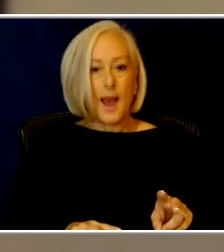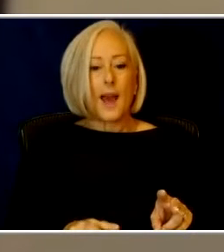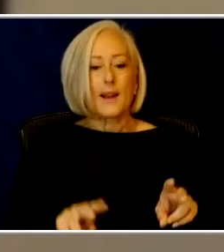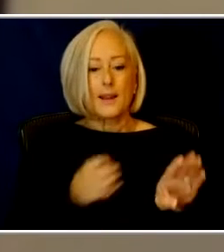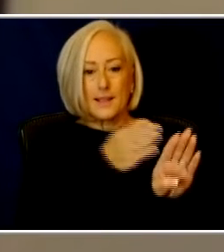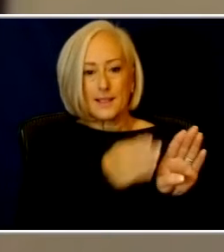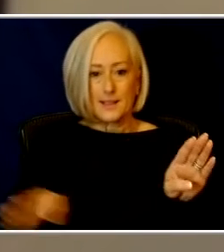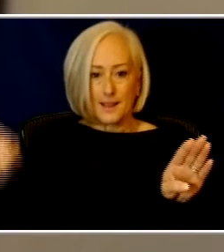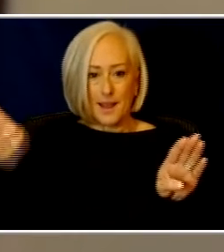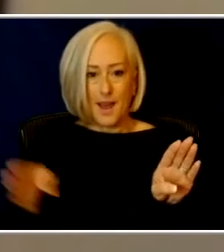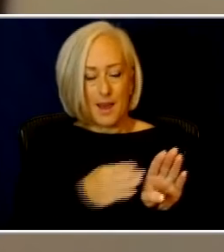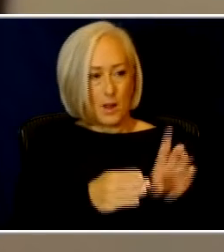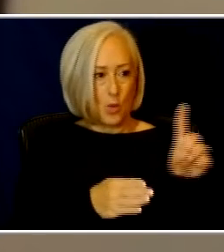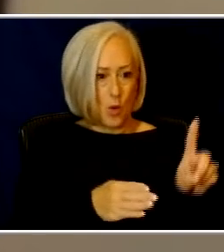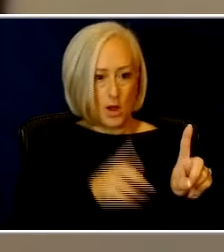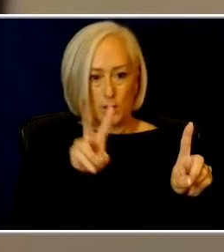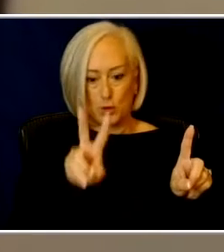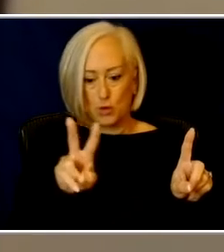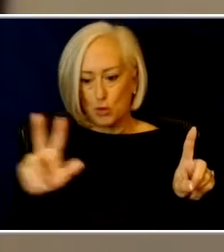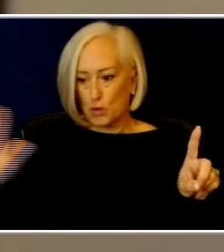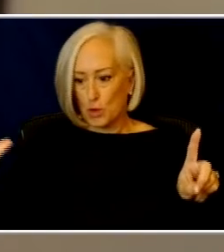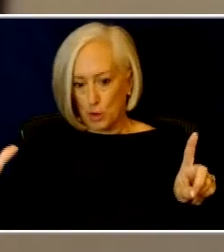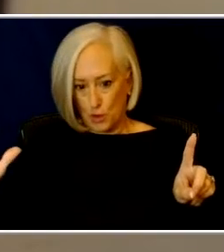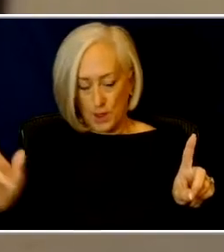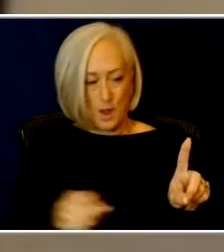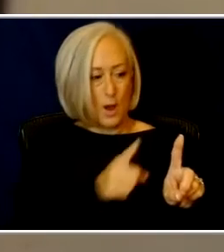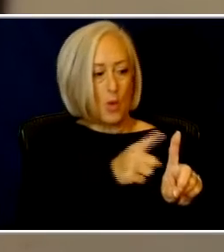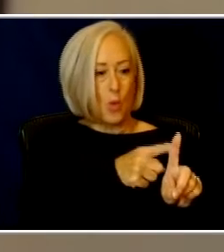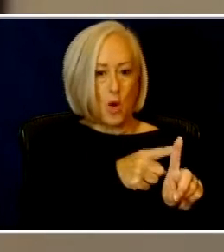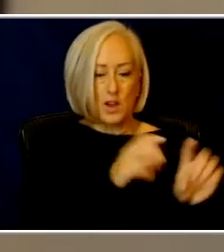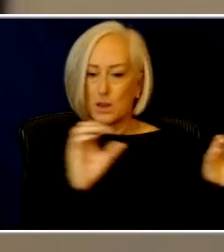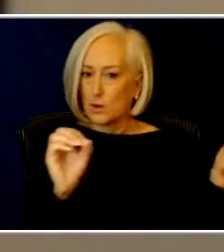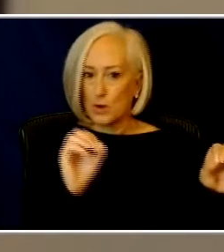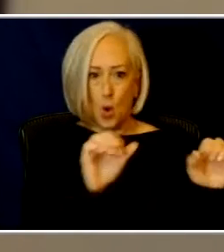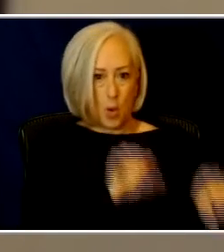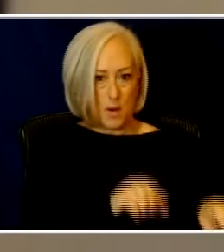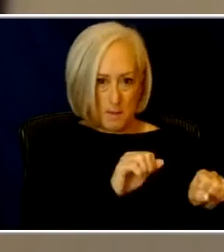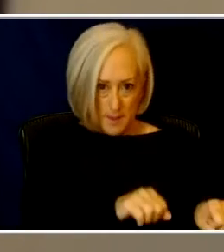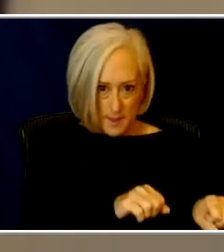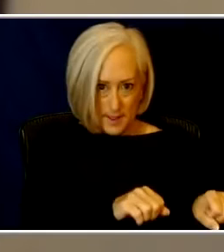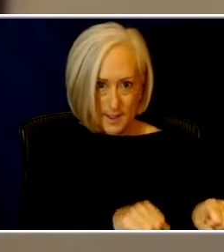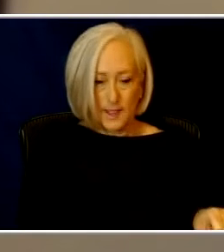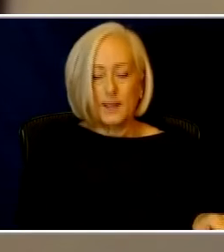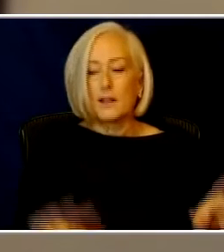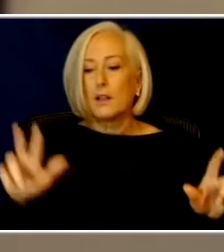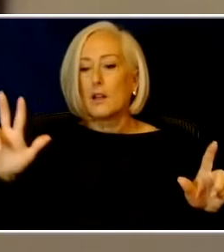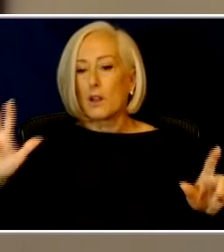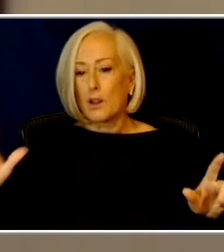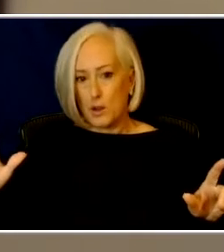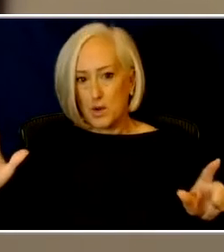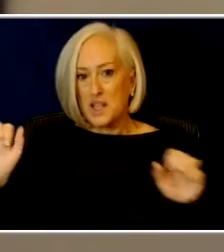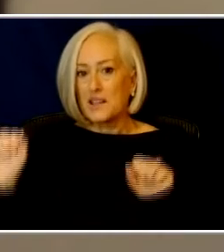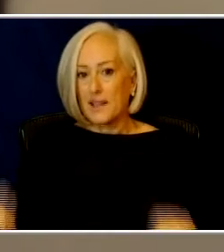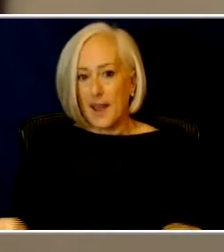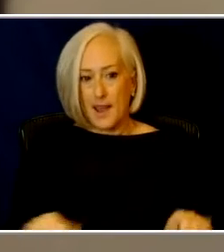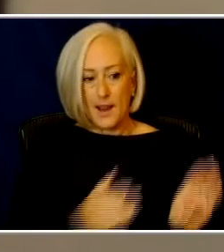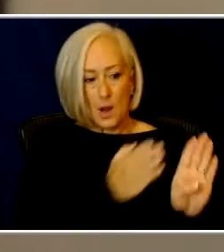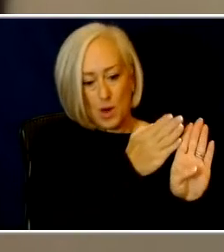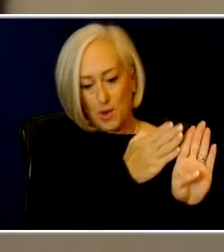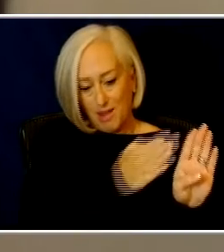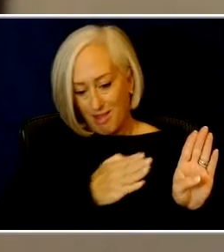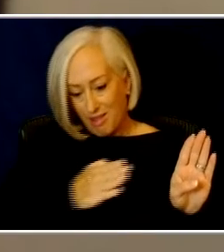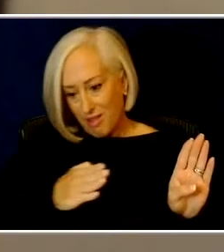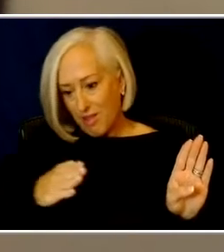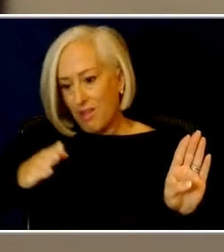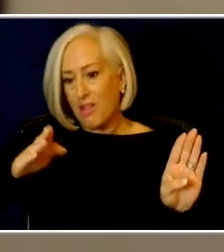meaning absolutely no capacity, 1 meaning normal capacity, we know that as we crest that 2.5 number,